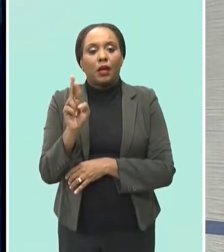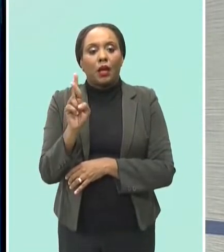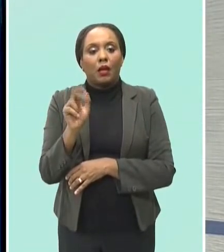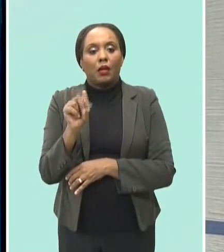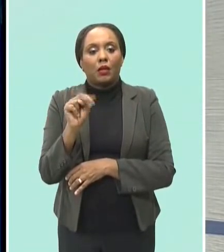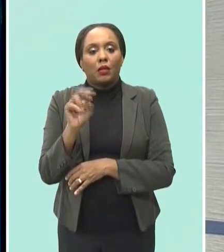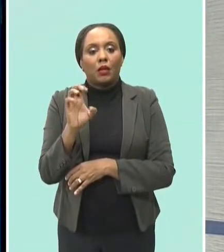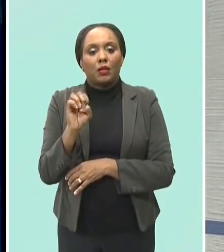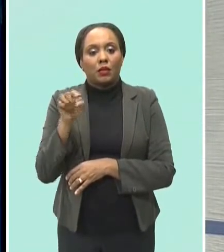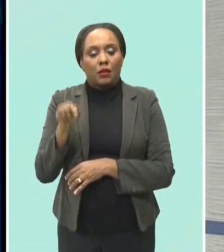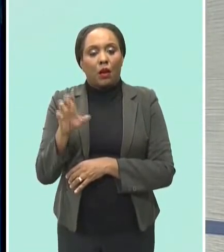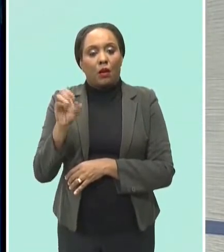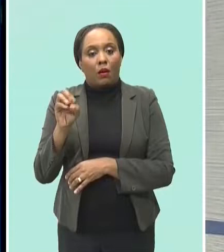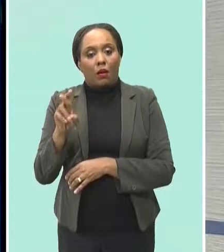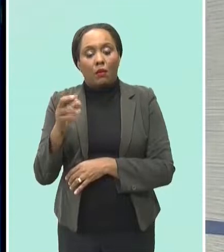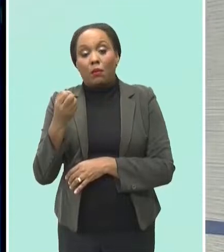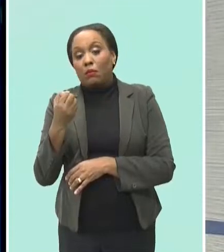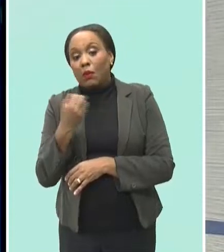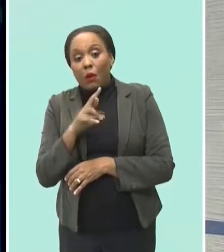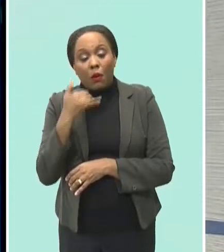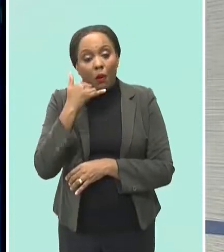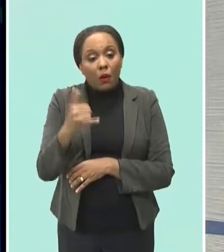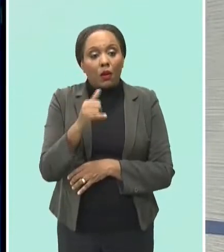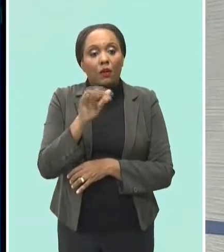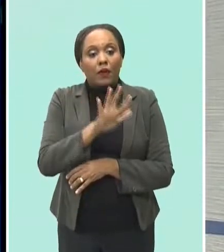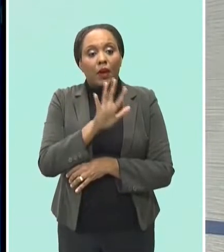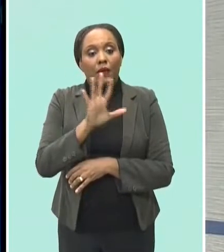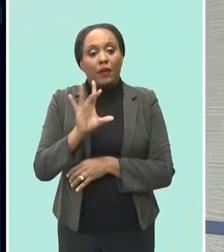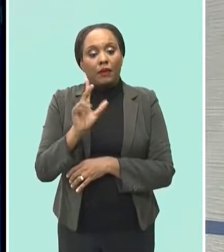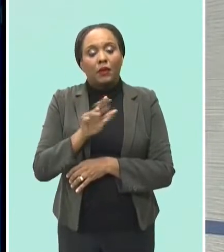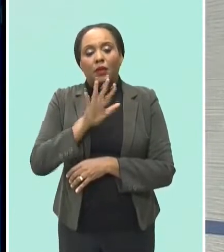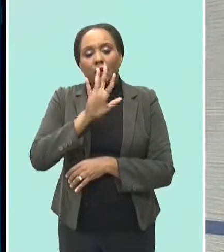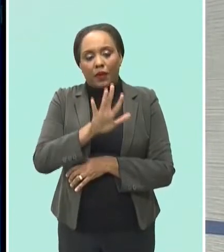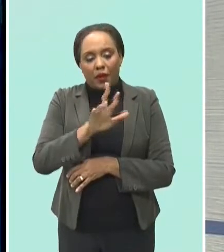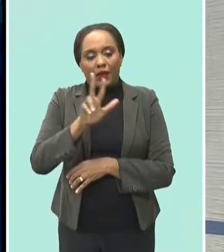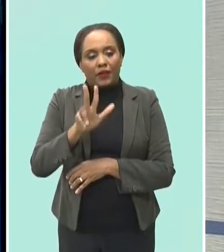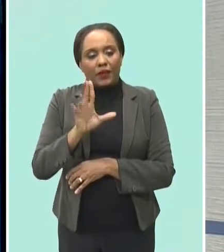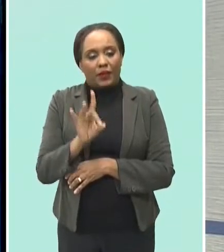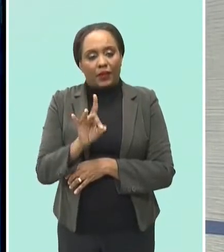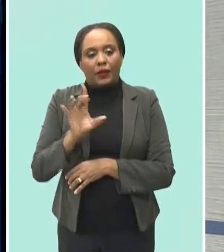www.res-life-assurance.com, or they can call the contact center at